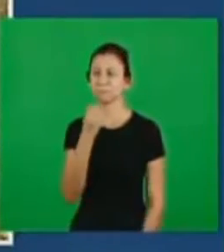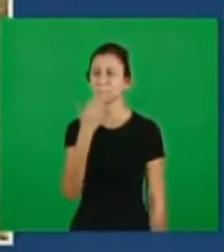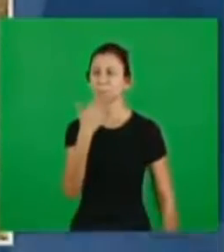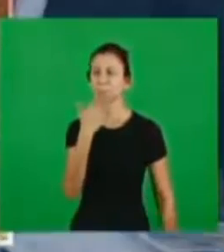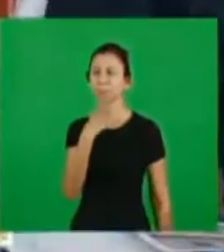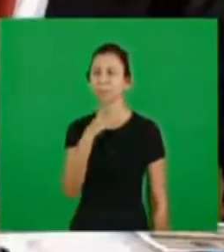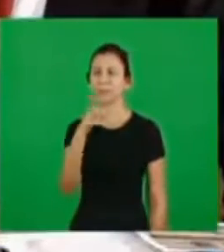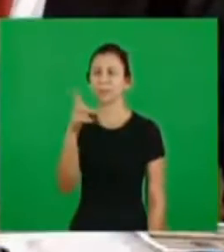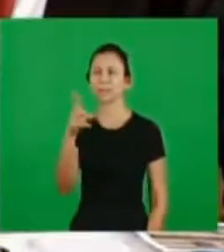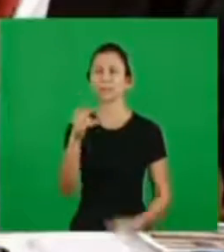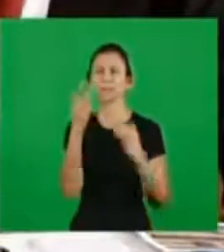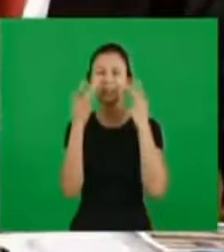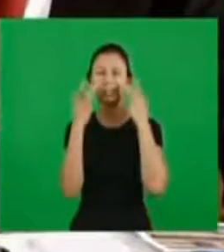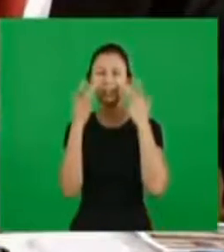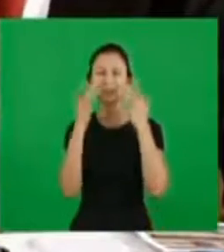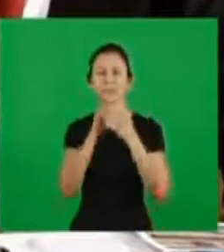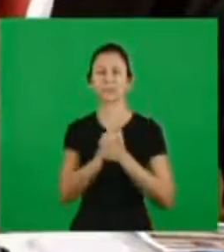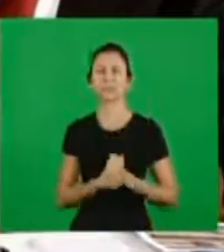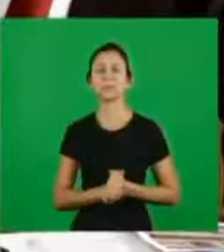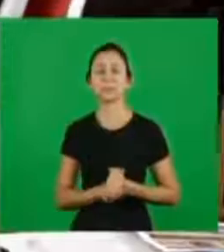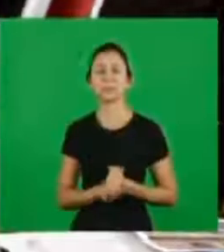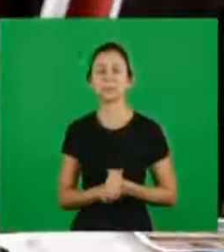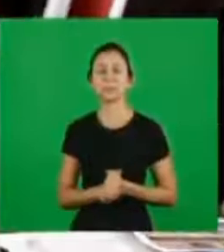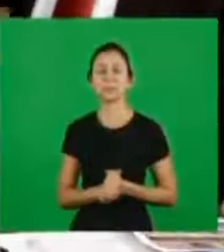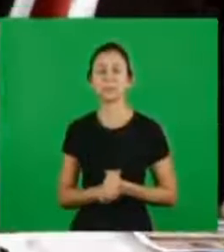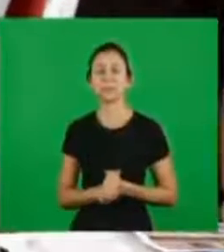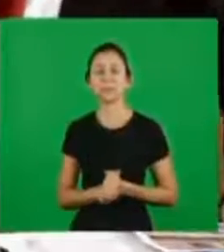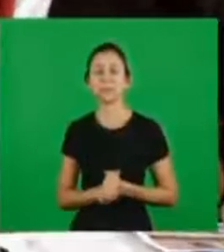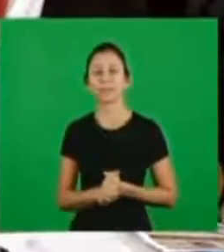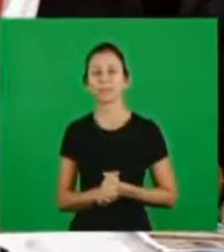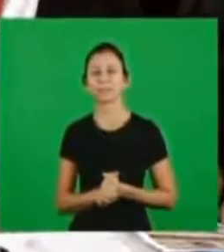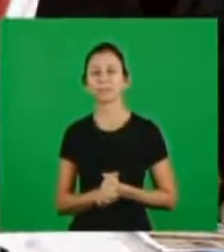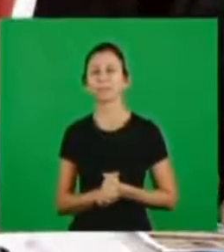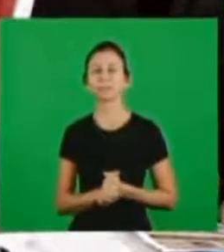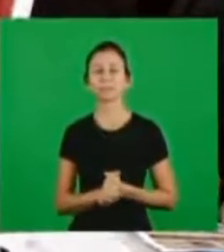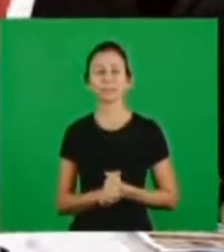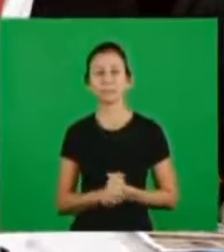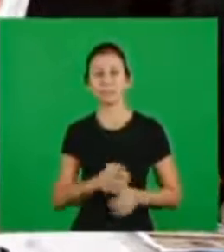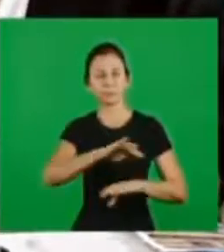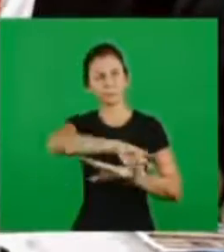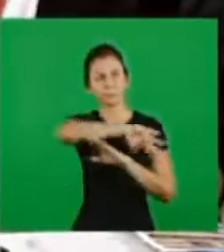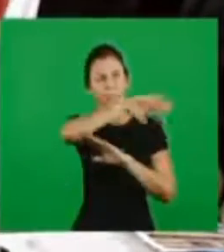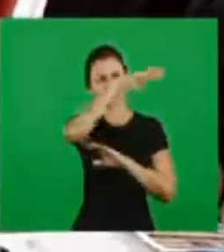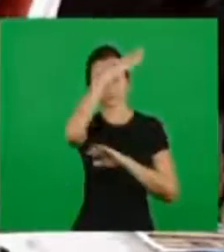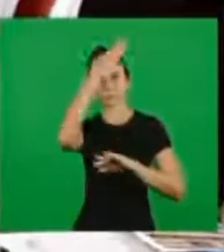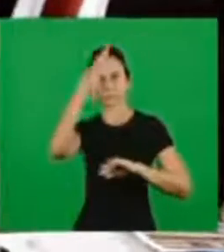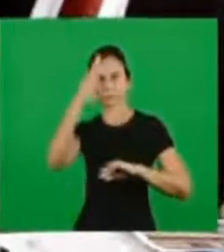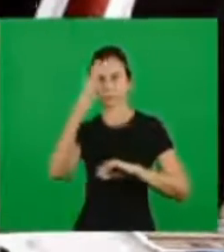here's the amphitheater. They placed near the mountains,